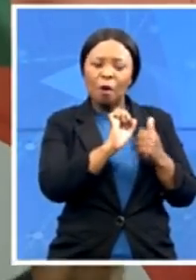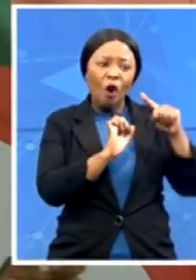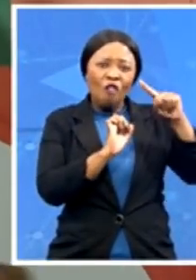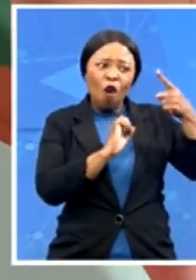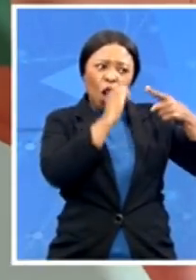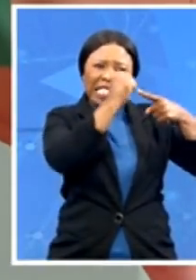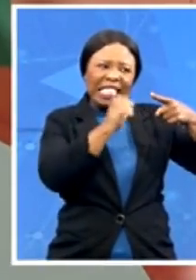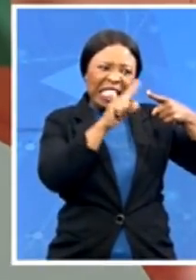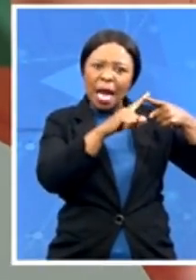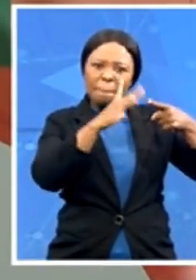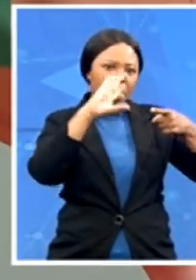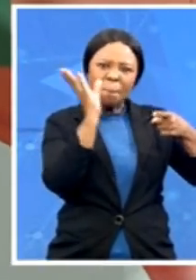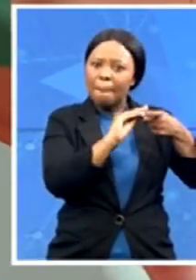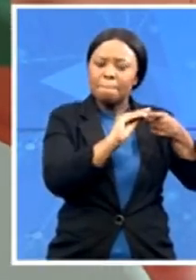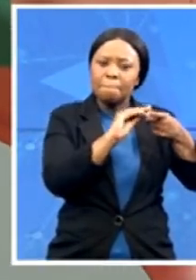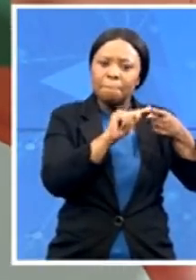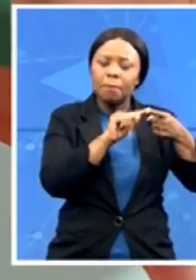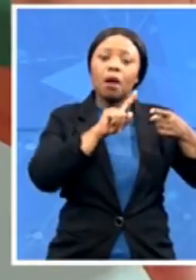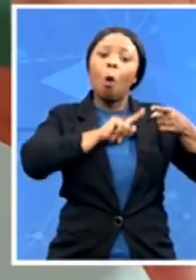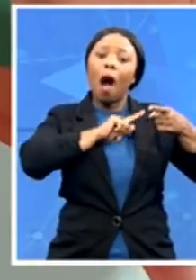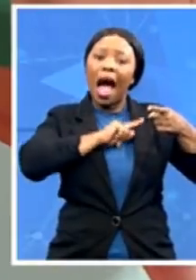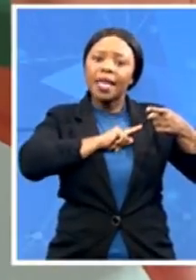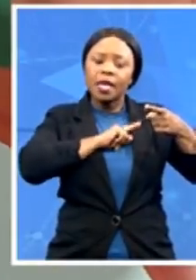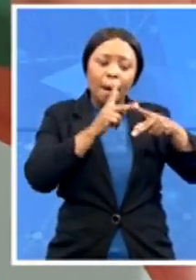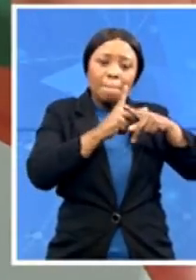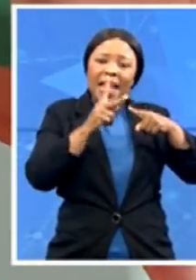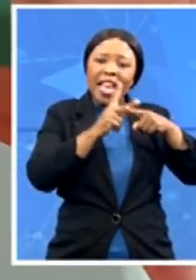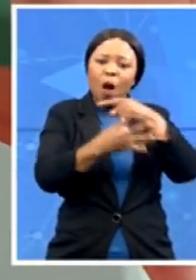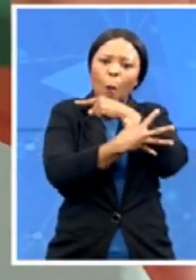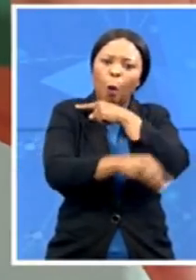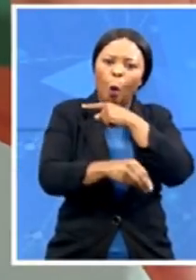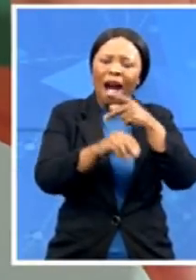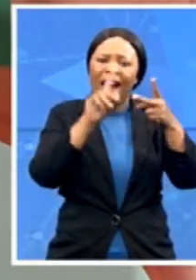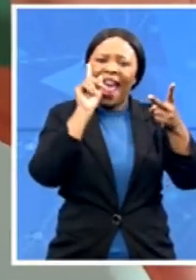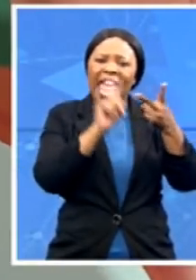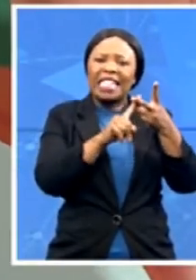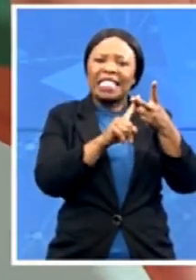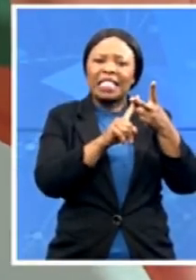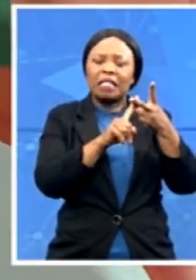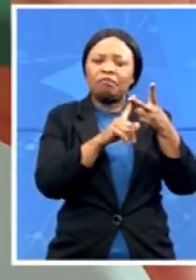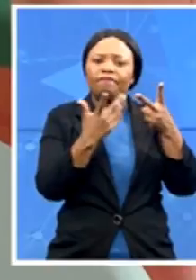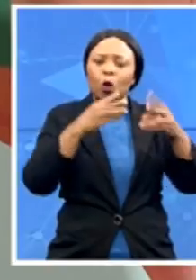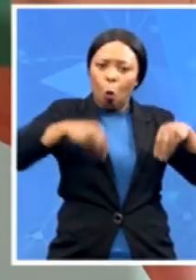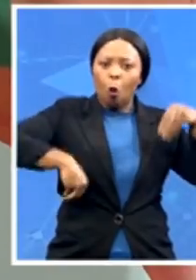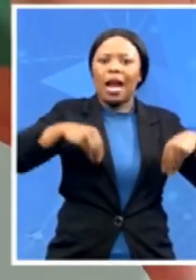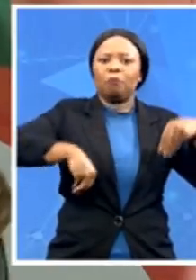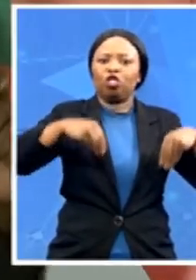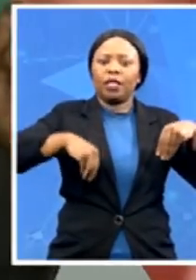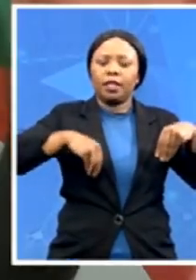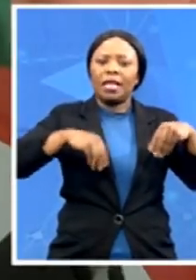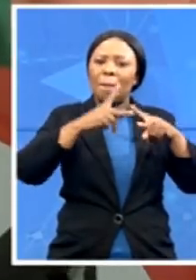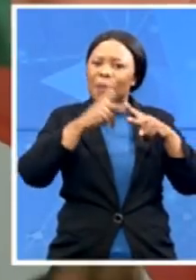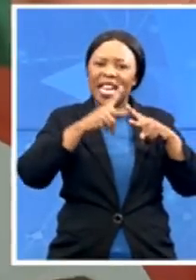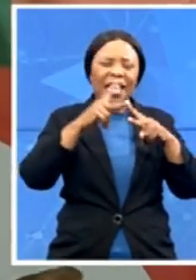to corruption and poor planning. Projects, particularly those in roads and water, come to